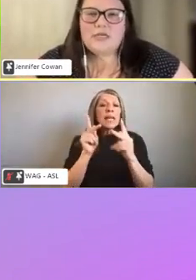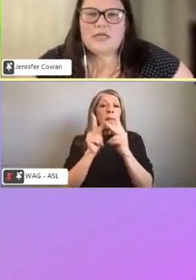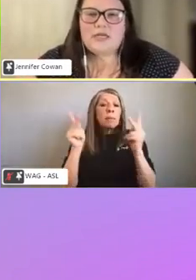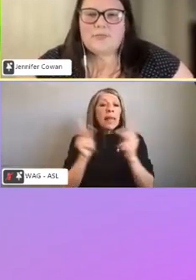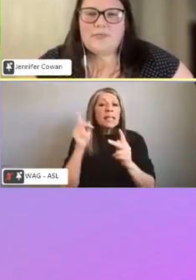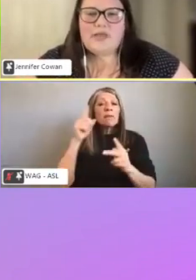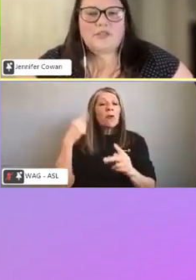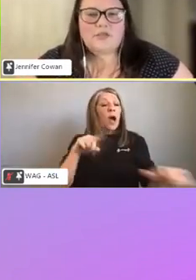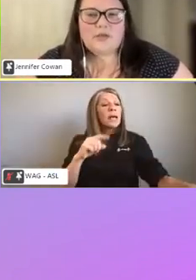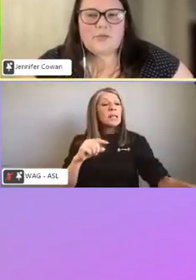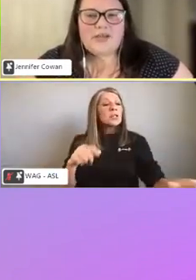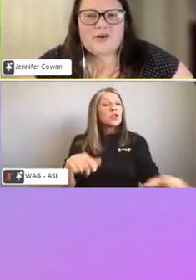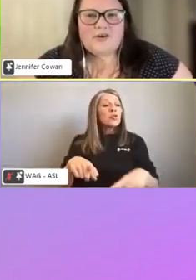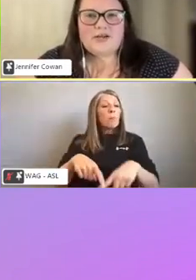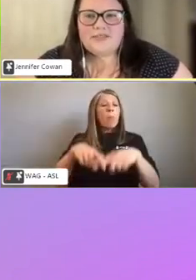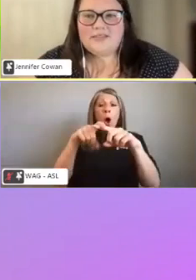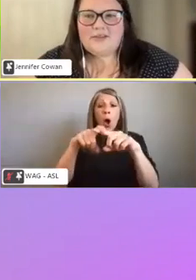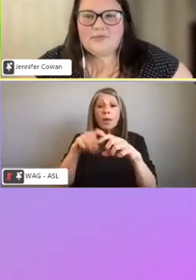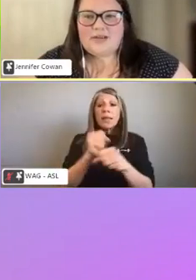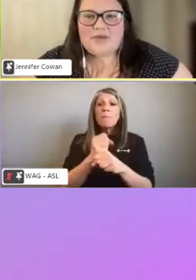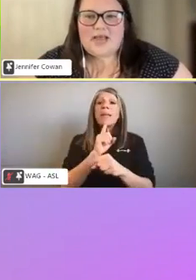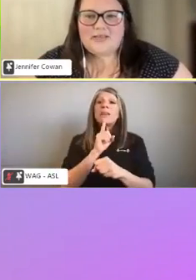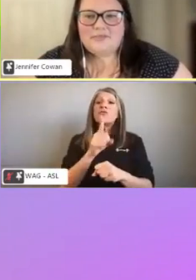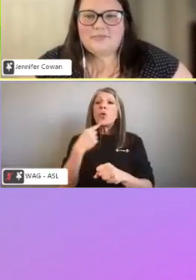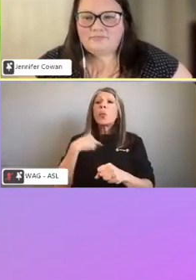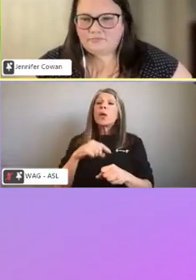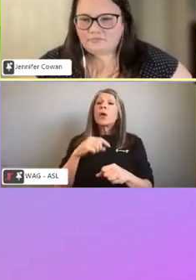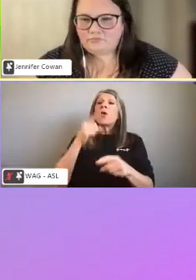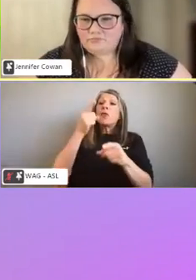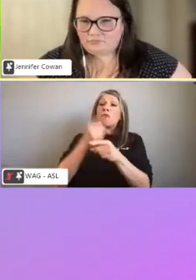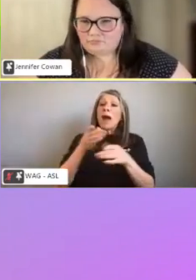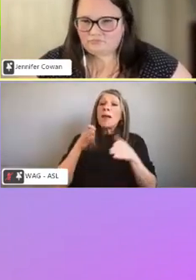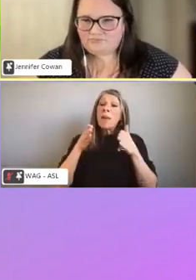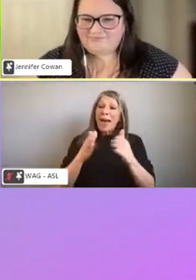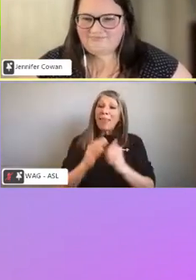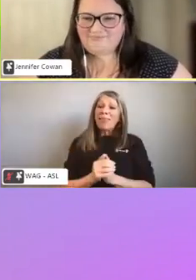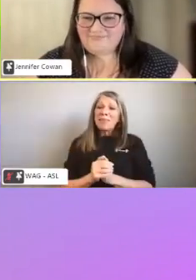pause and make sure that we are on the right path.